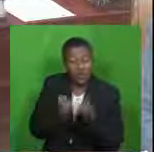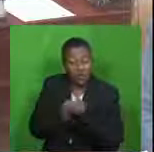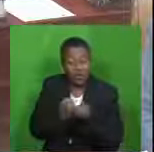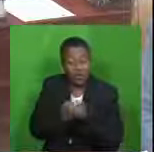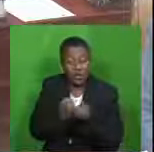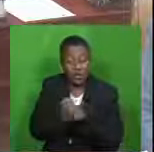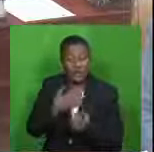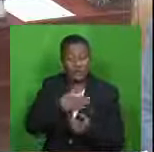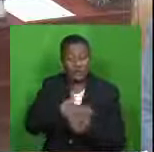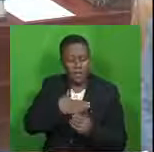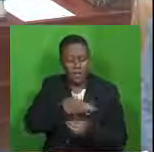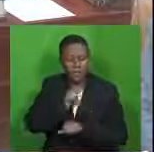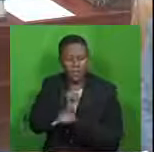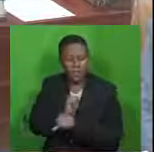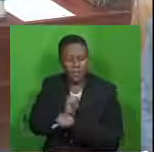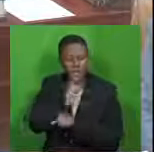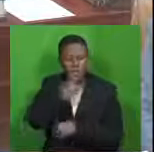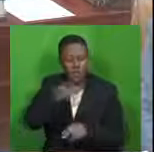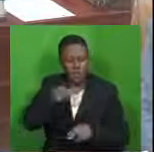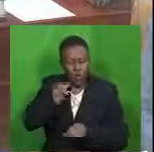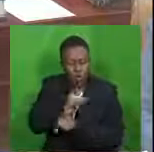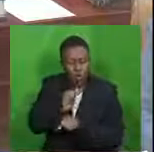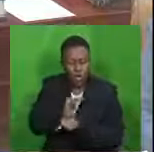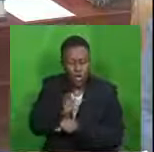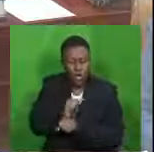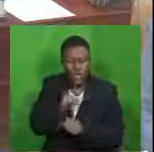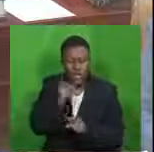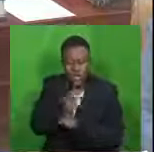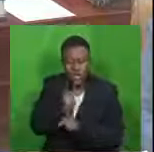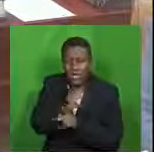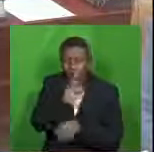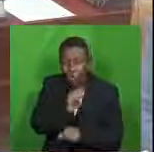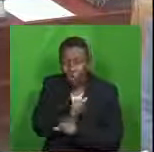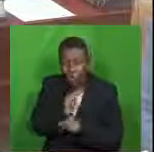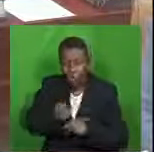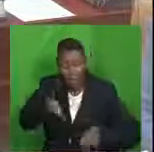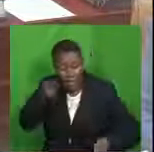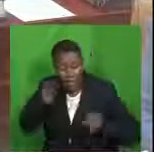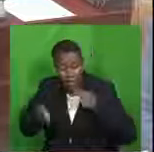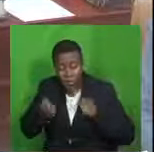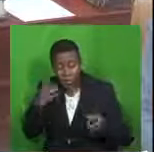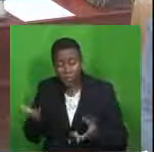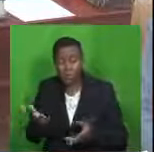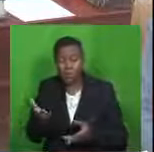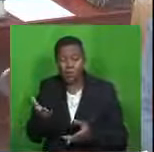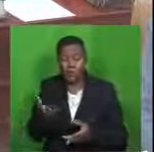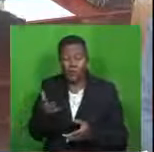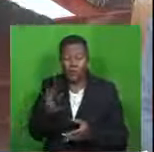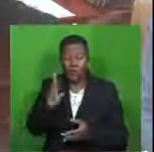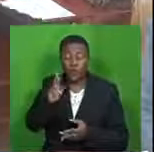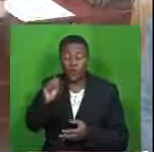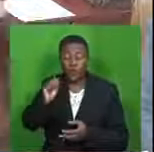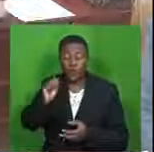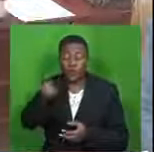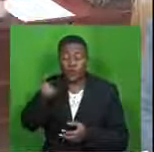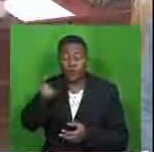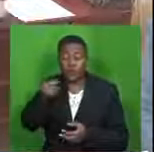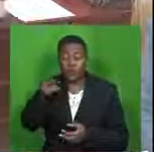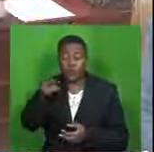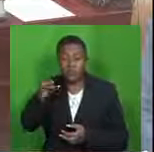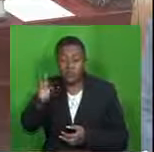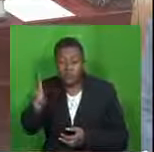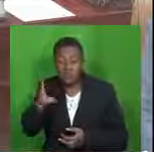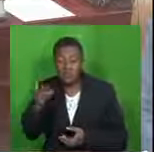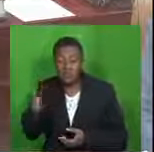momentum high. We will support you to succeed. The Honorable Dr. Rashid Pepo has been there as Minister. The Honorable Muntaka has been there